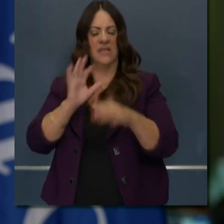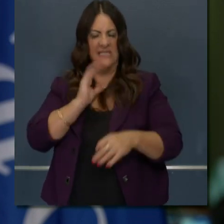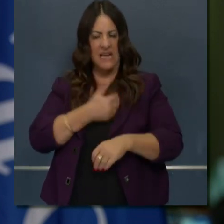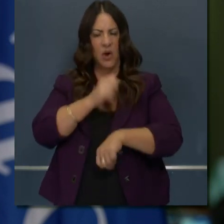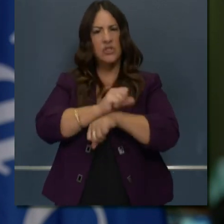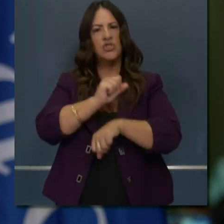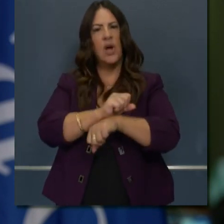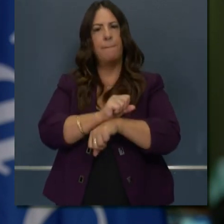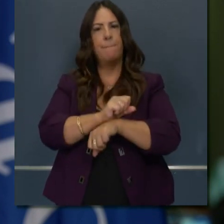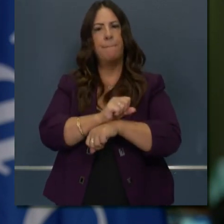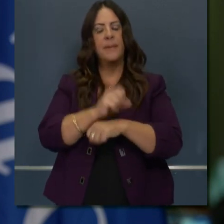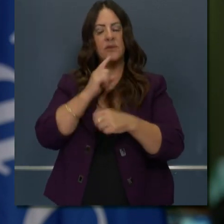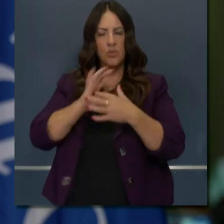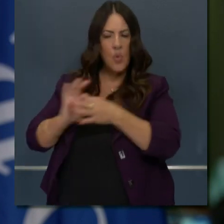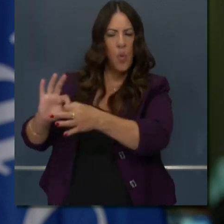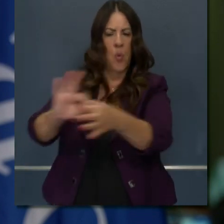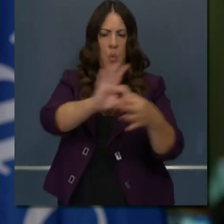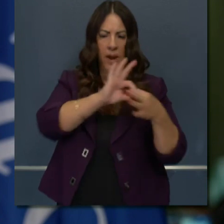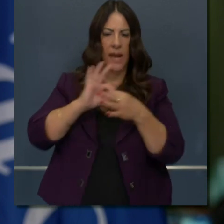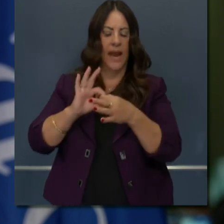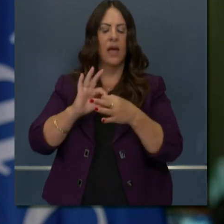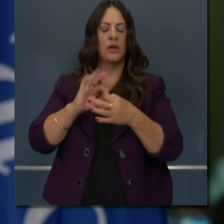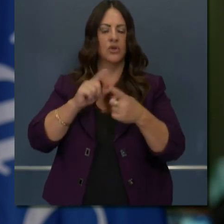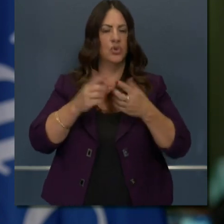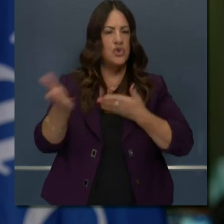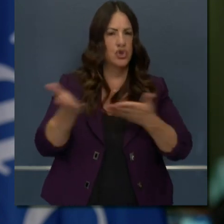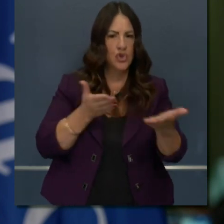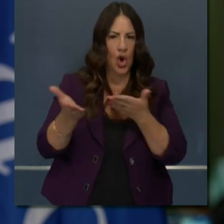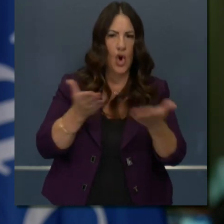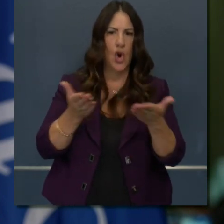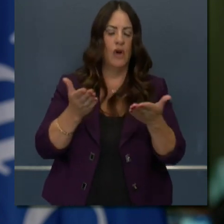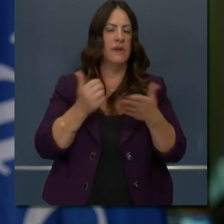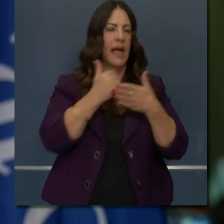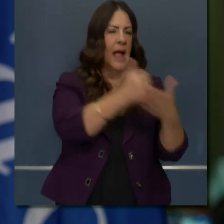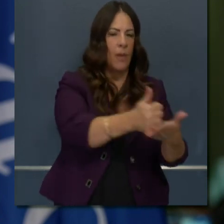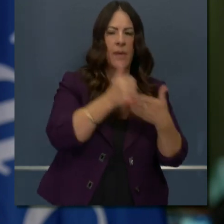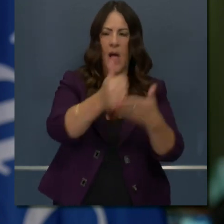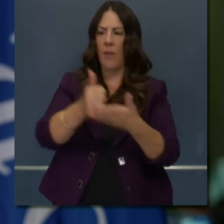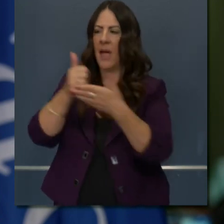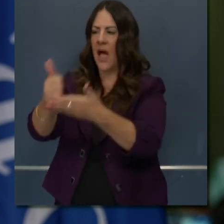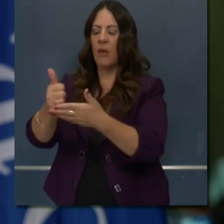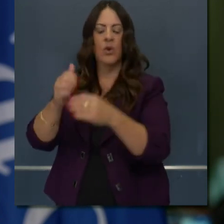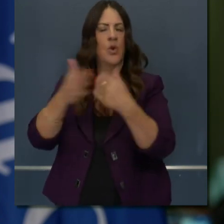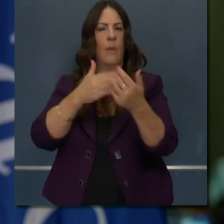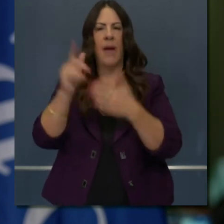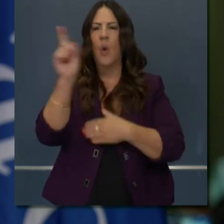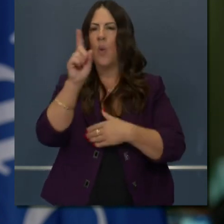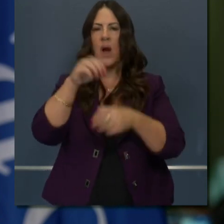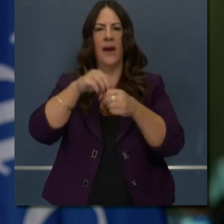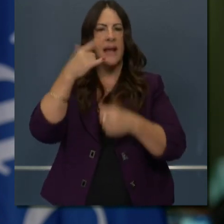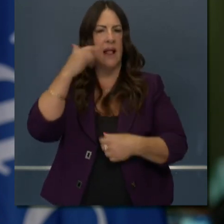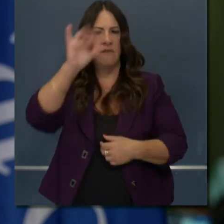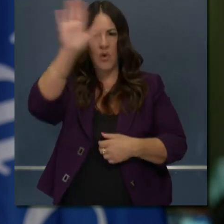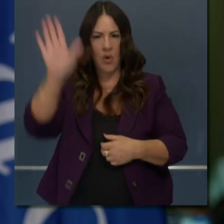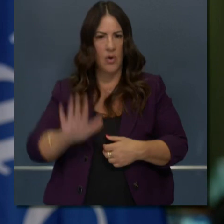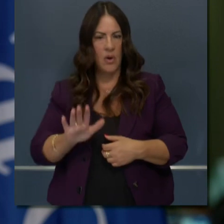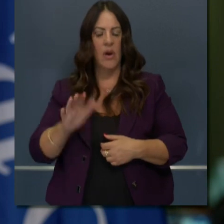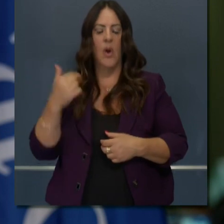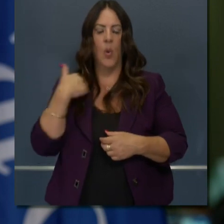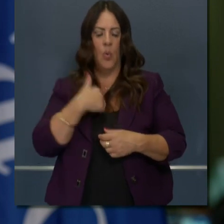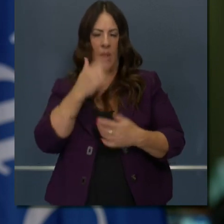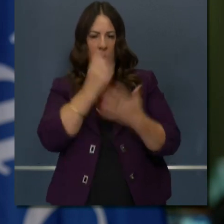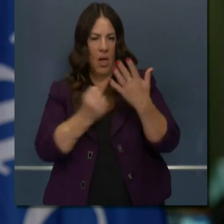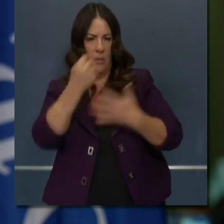State Operations Center, to coordinate that, to make sure that we are, constantly reassessing and prioritizing